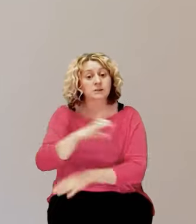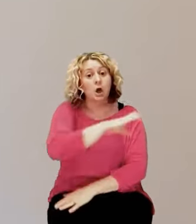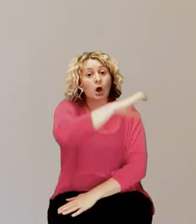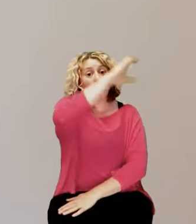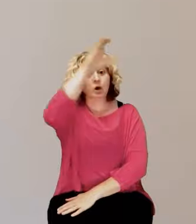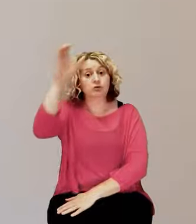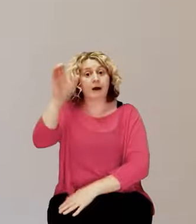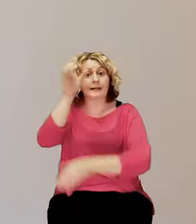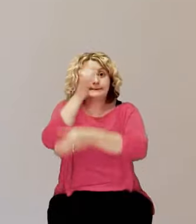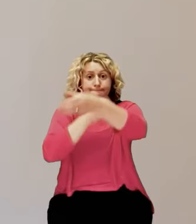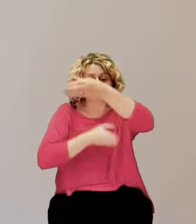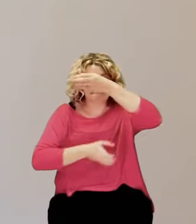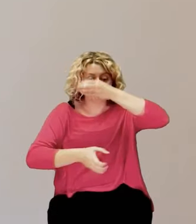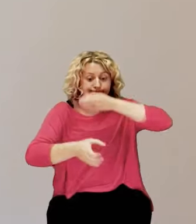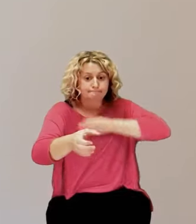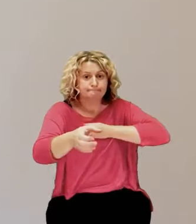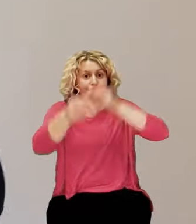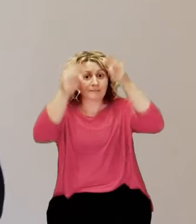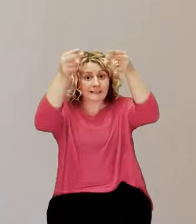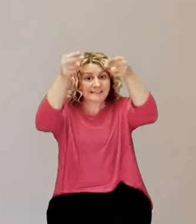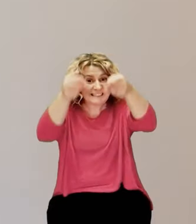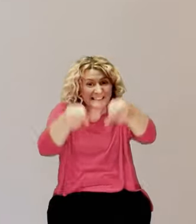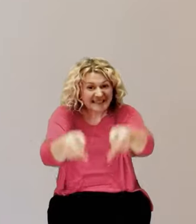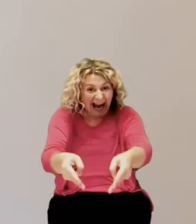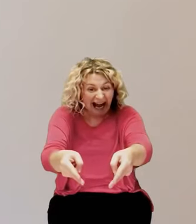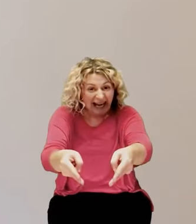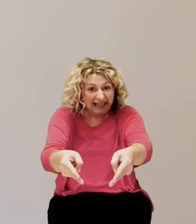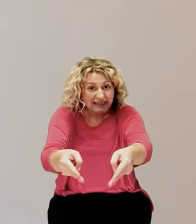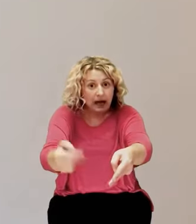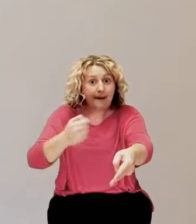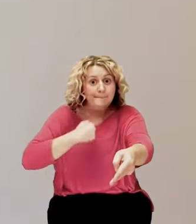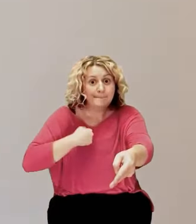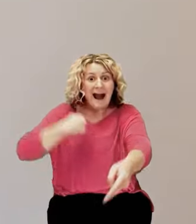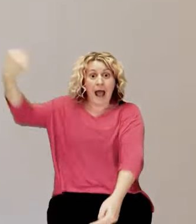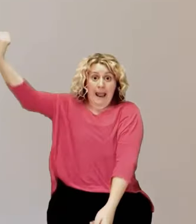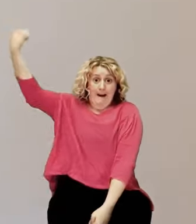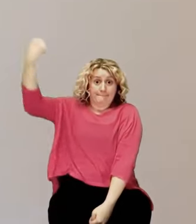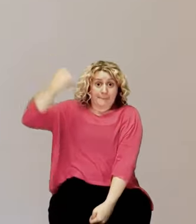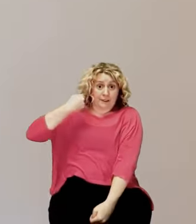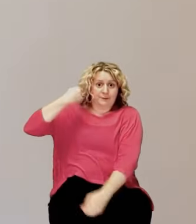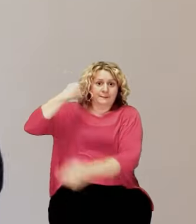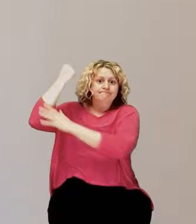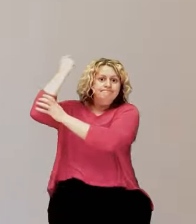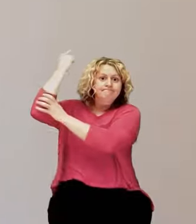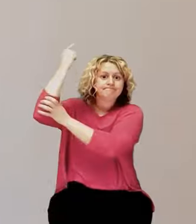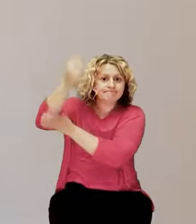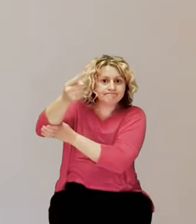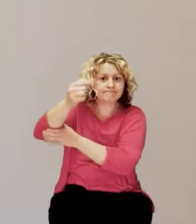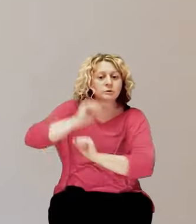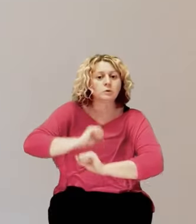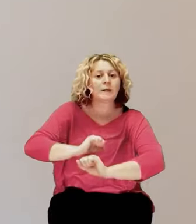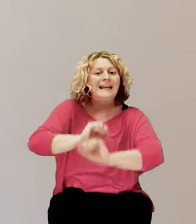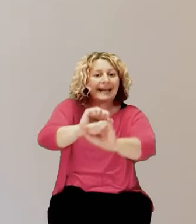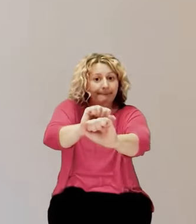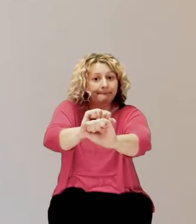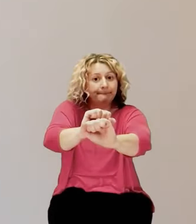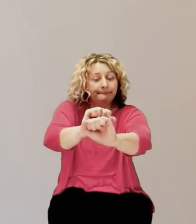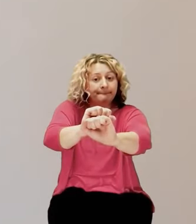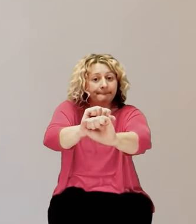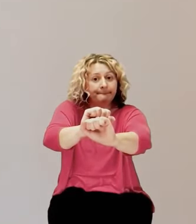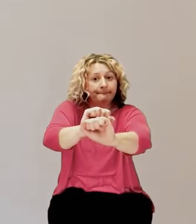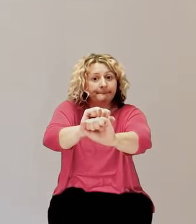he died to take the punishment for my rebellion against God. He died on my behalf.